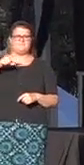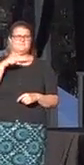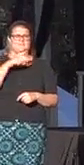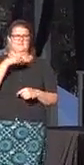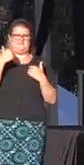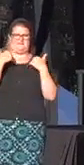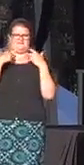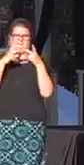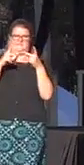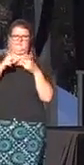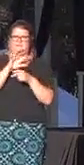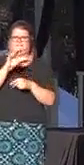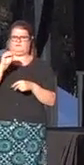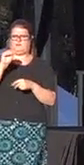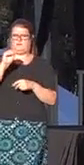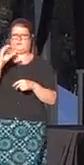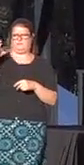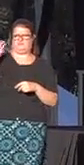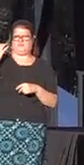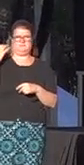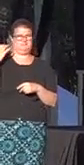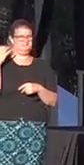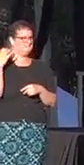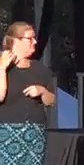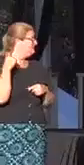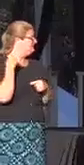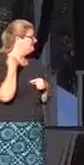the position of co-chair in